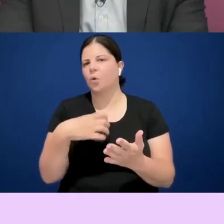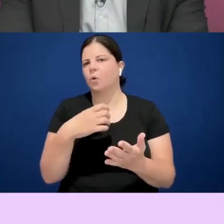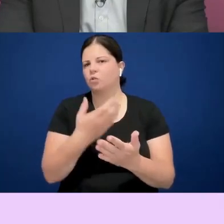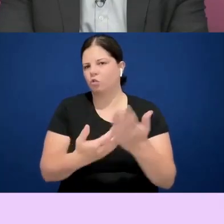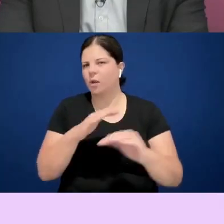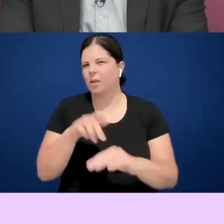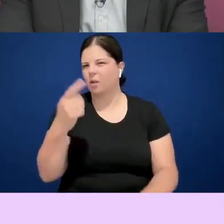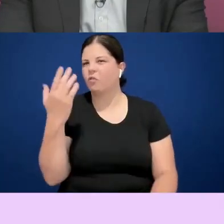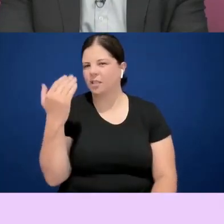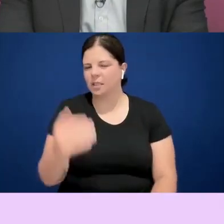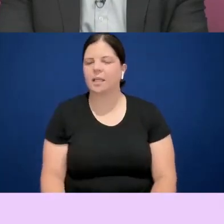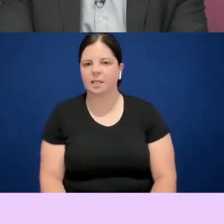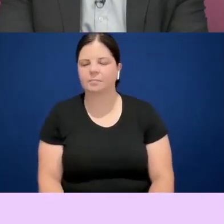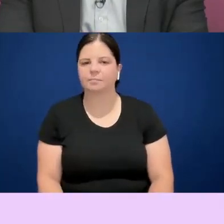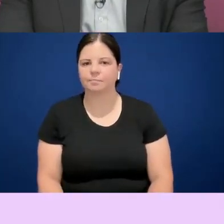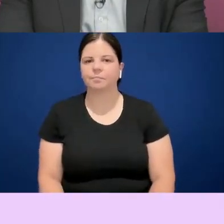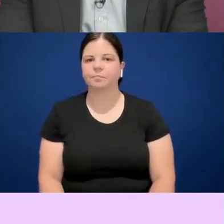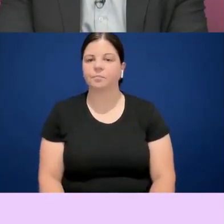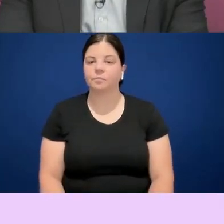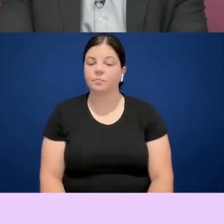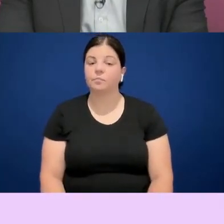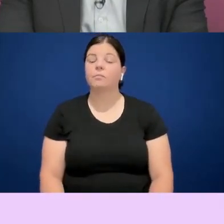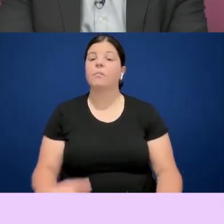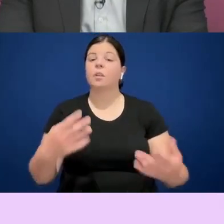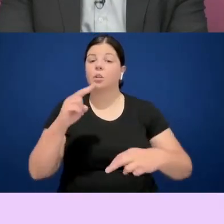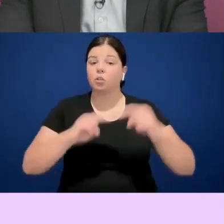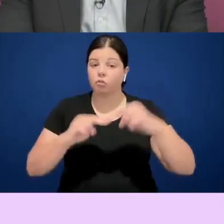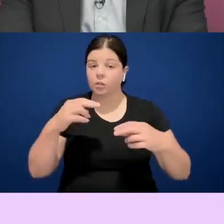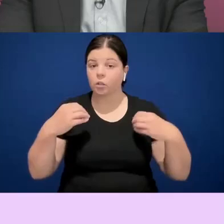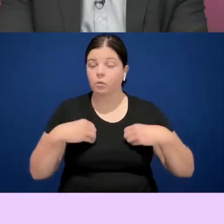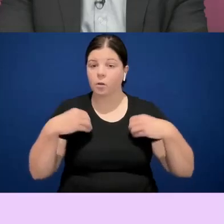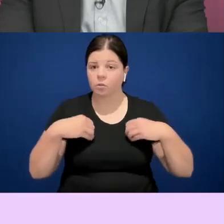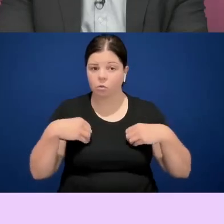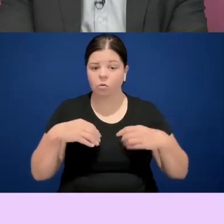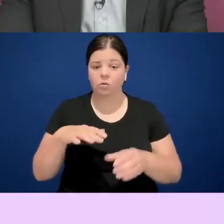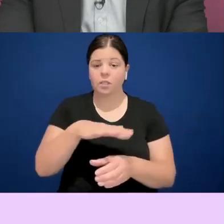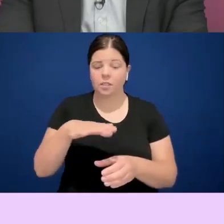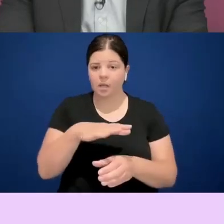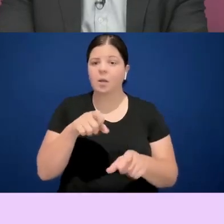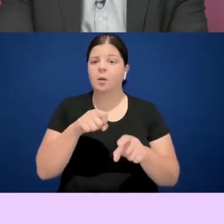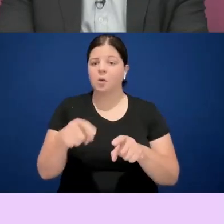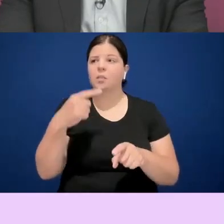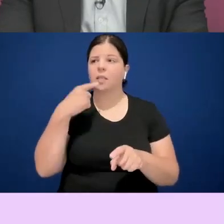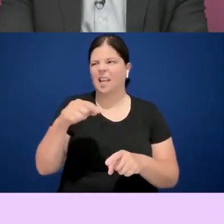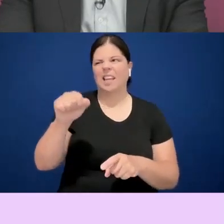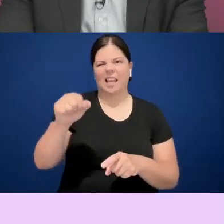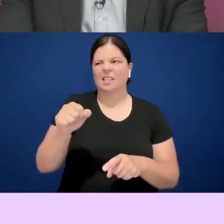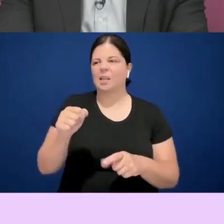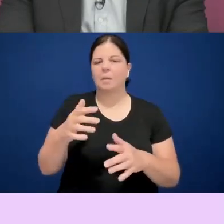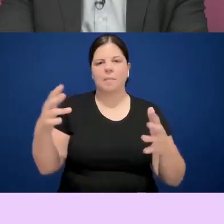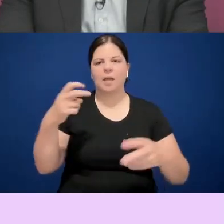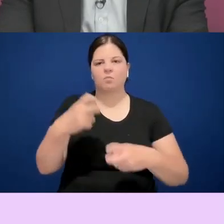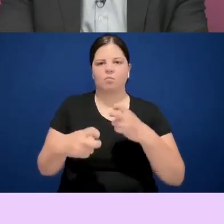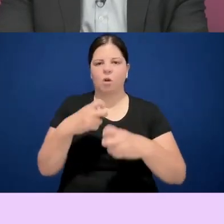Respondents, particularly in the construction and commercial sectors, were significantly more likely to view corruption as a major problem in public